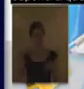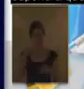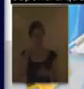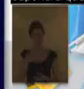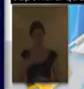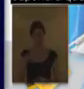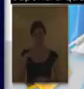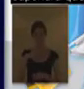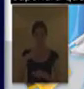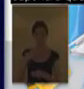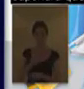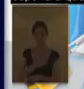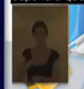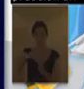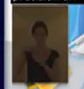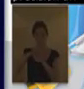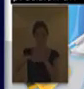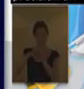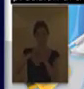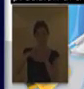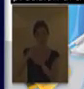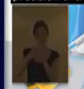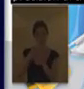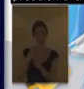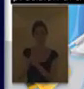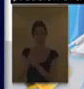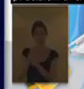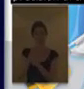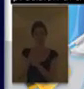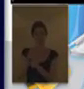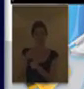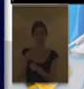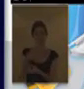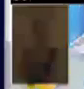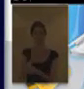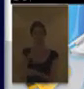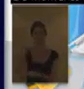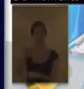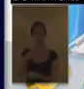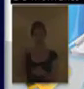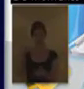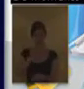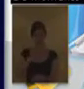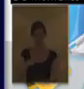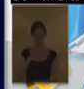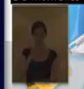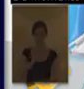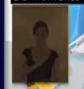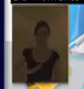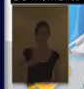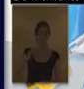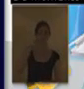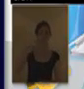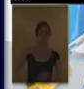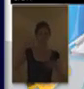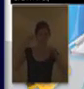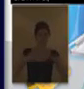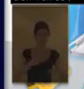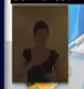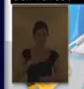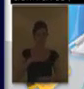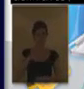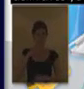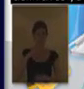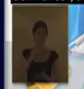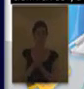they can work with this application with a good level of precision. I can't show you any results because the